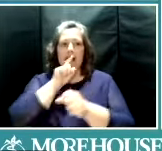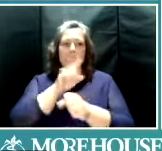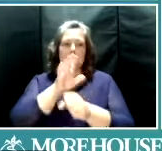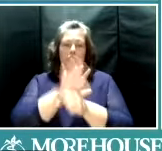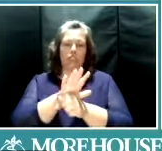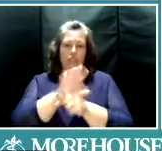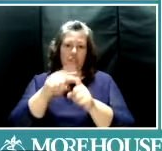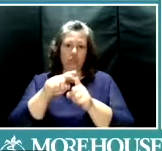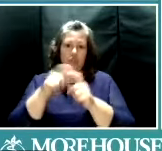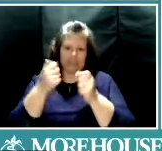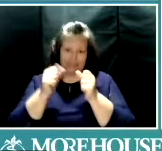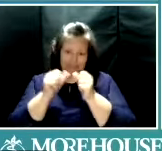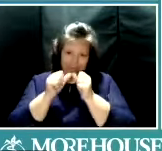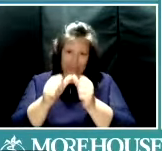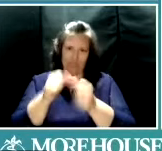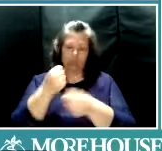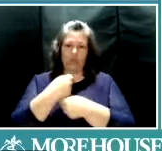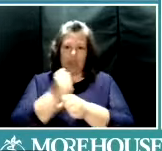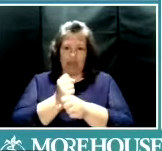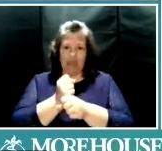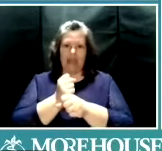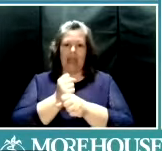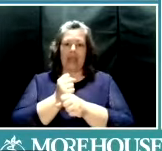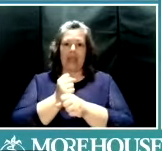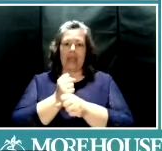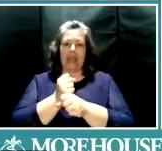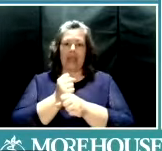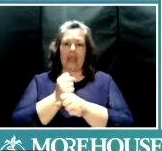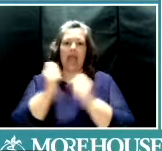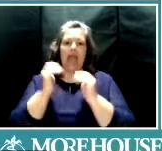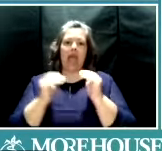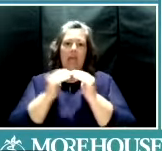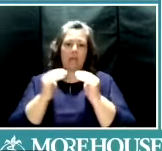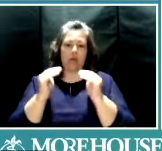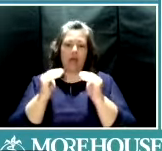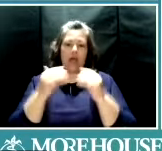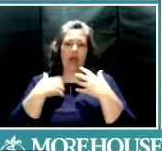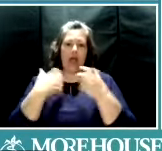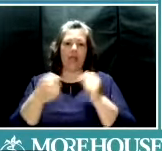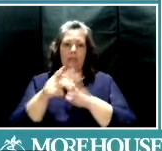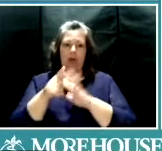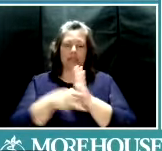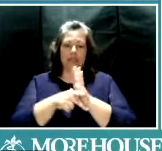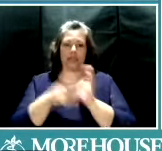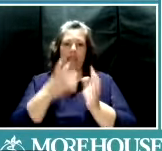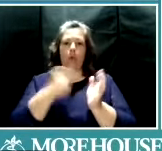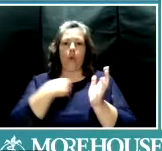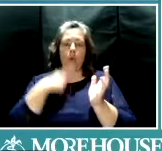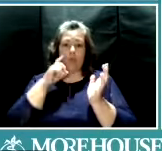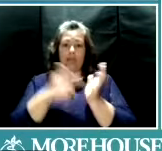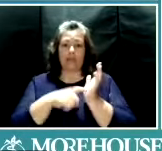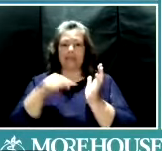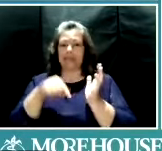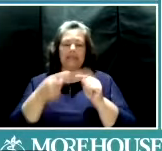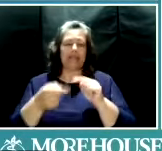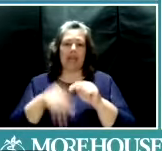sustaining, creating, enacting, and sustaining equitable and health policies. And we recognize that this cannot